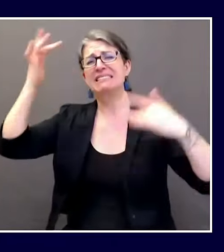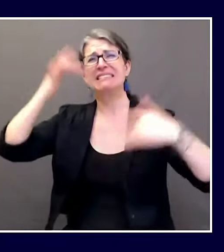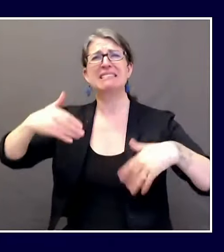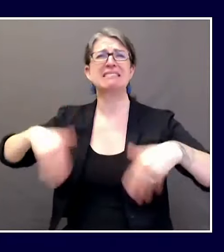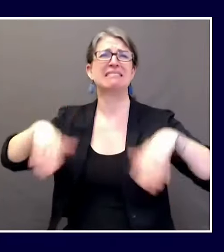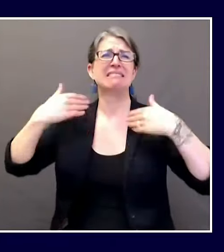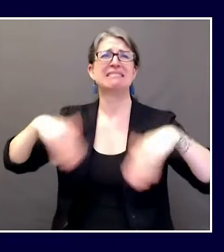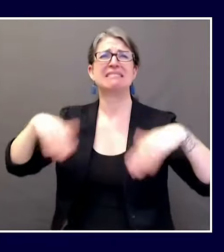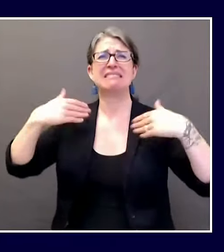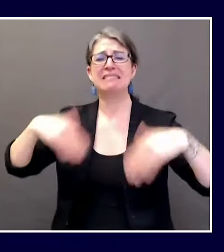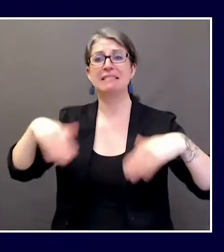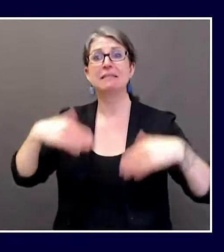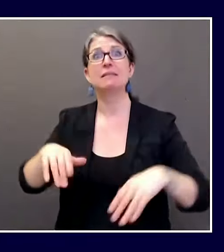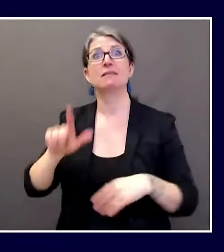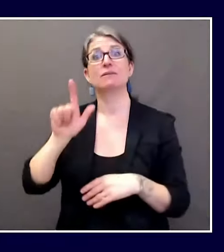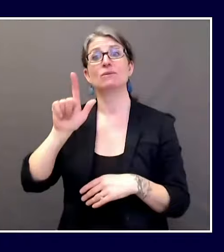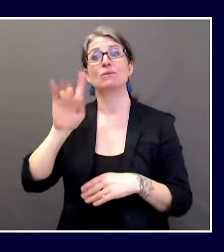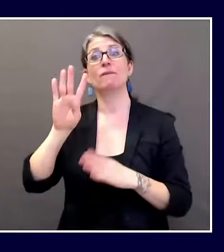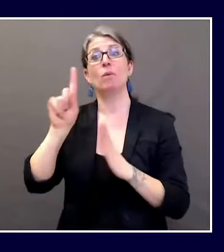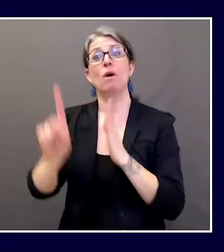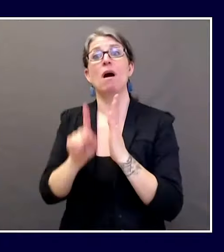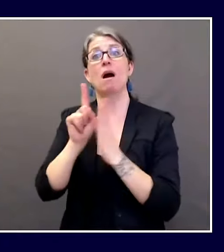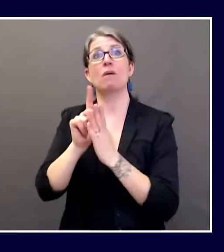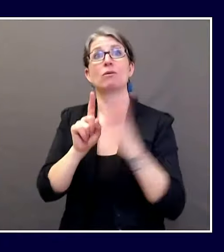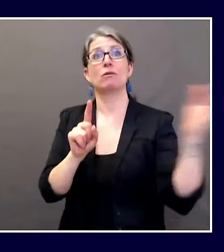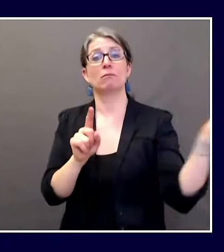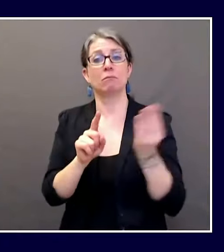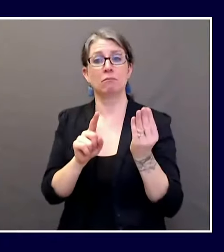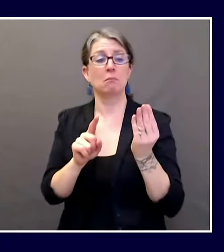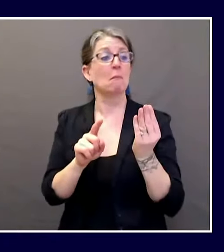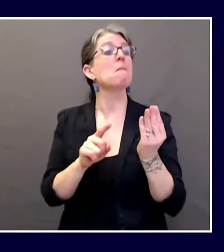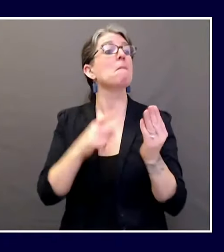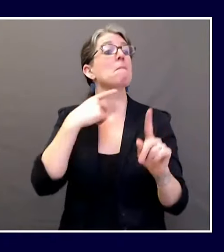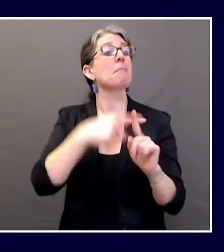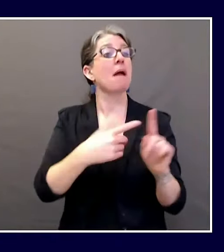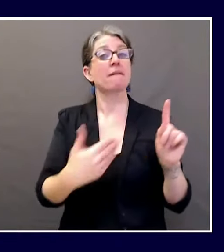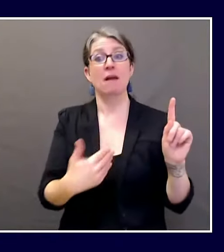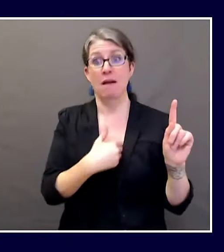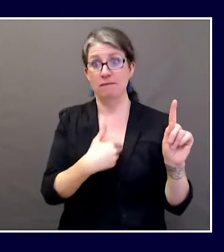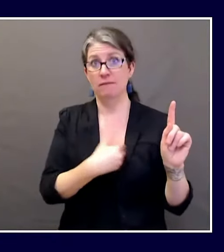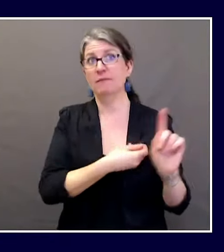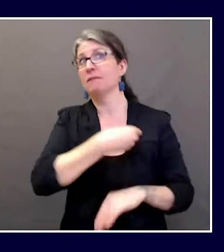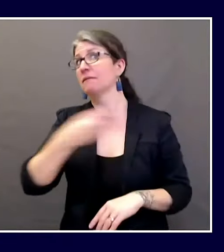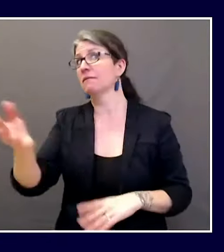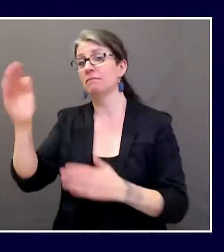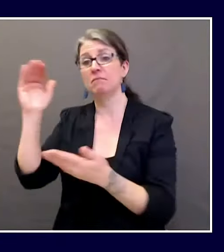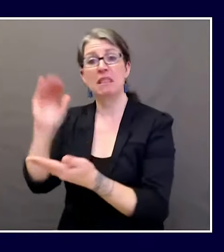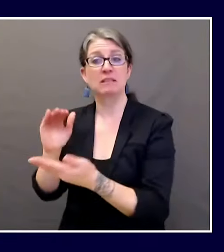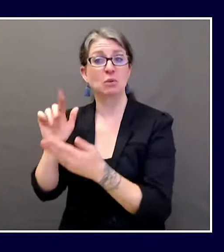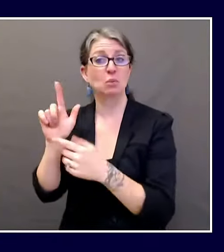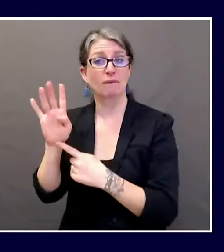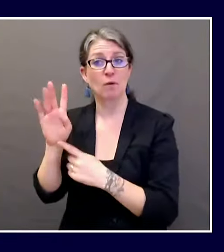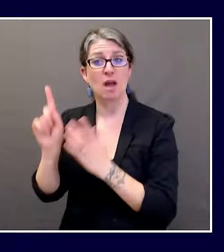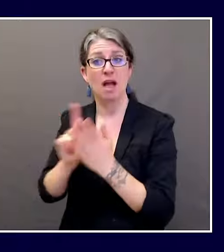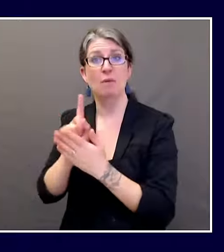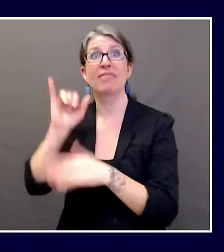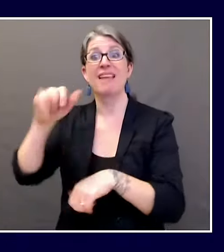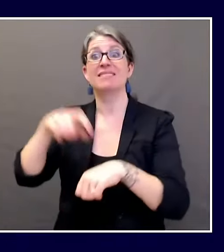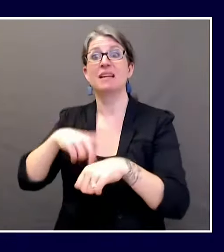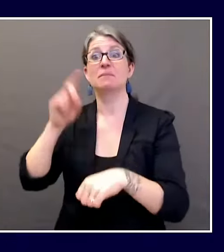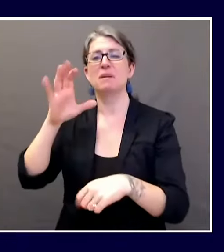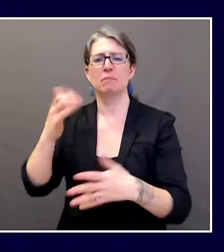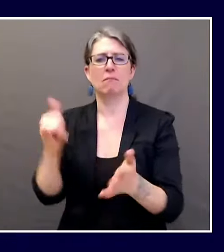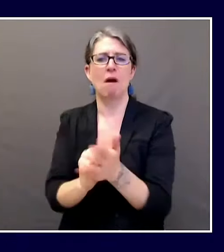to 600 positive test results every single day. And so what we did was a couple of things. We put into place